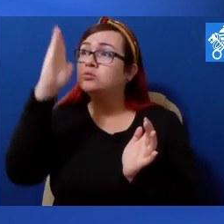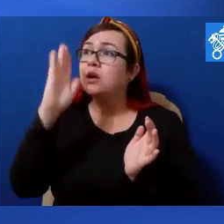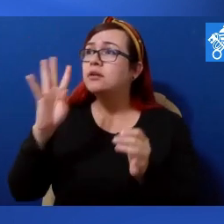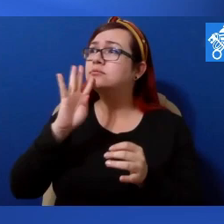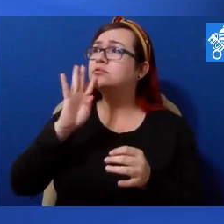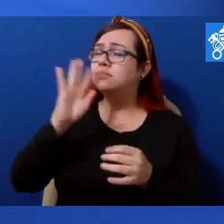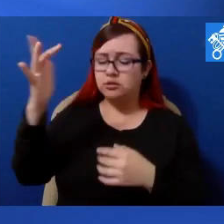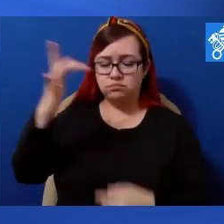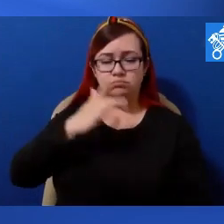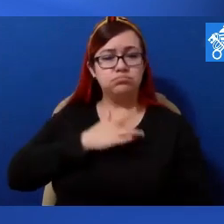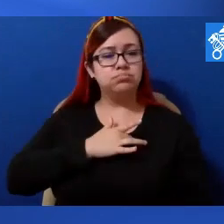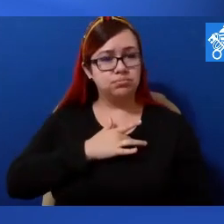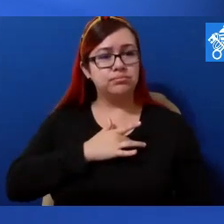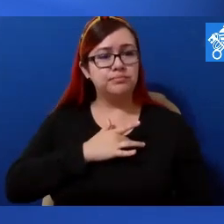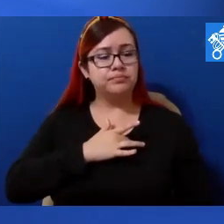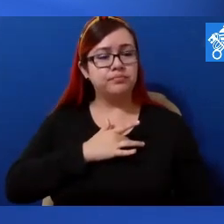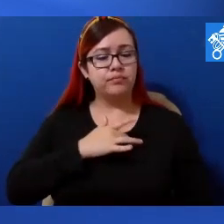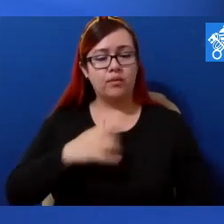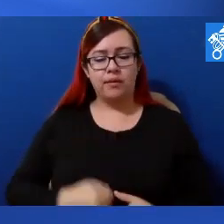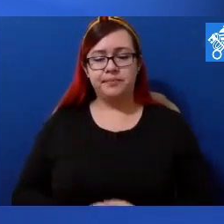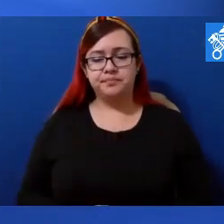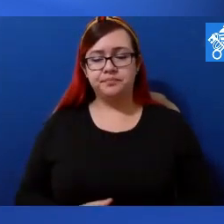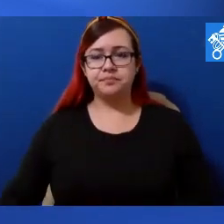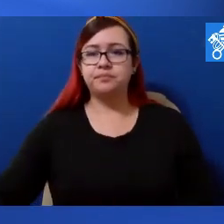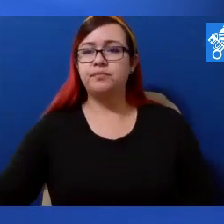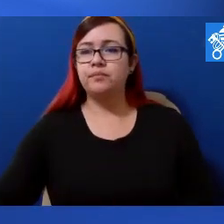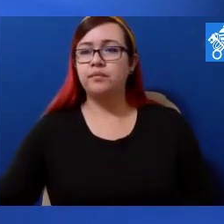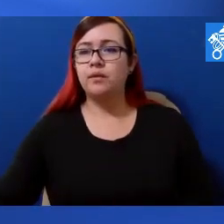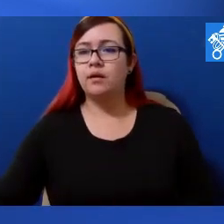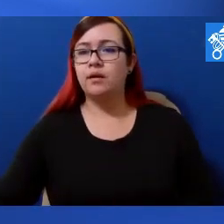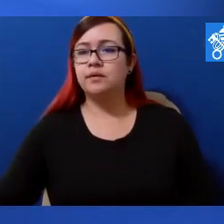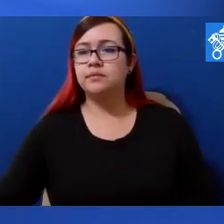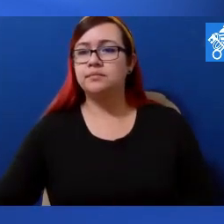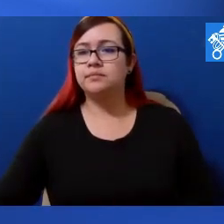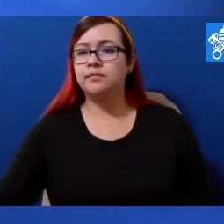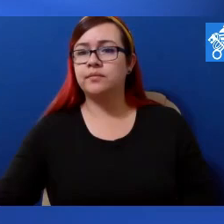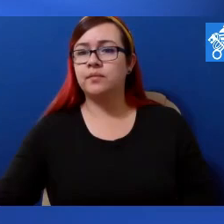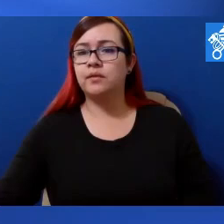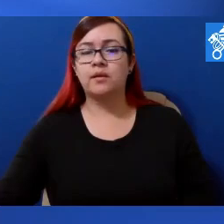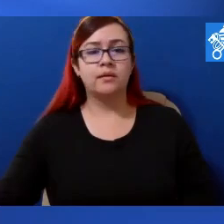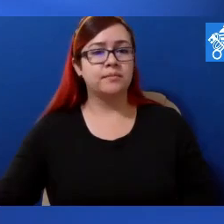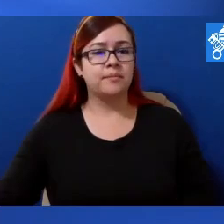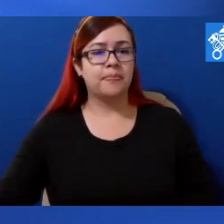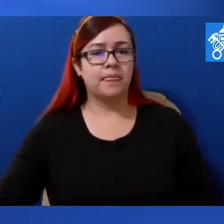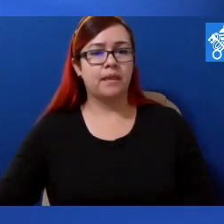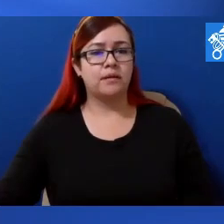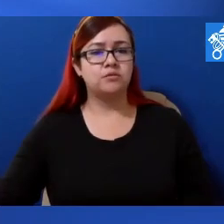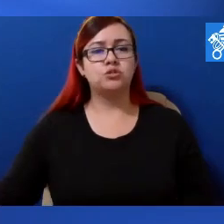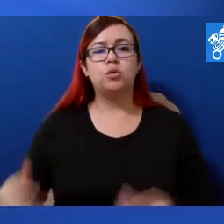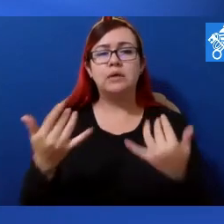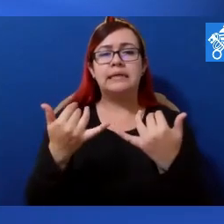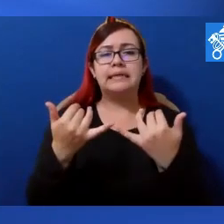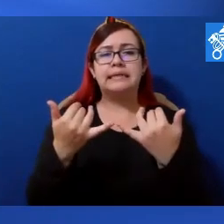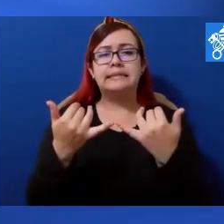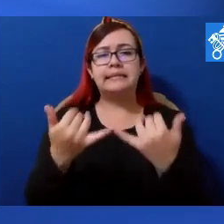be acknowledged because God speaks to the heart. Let us then enter into the first affective mode, an